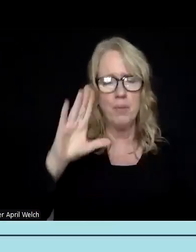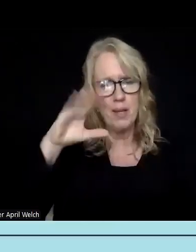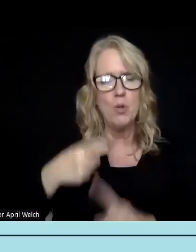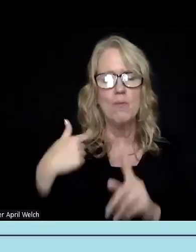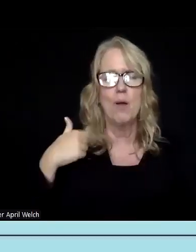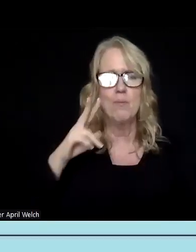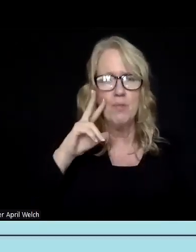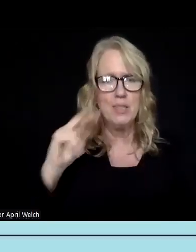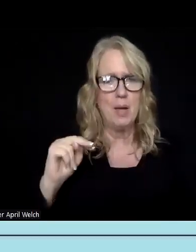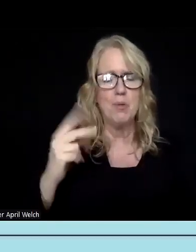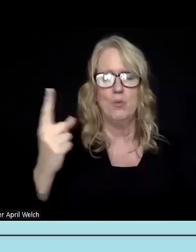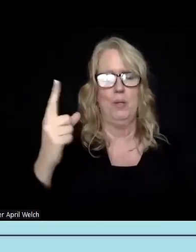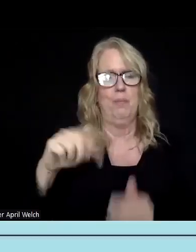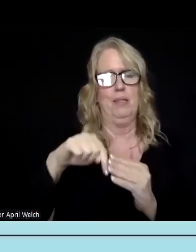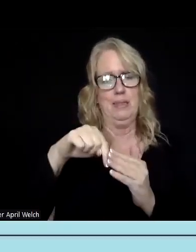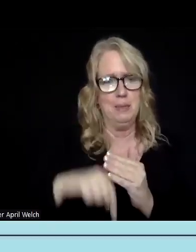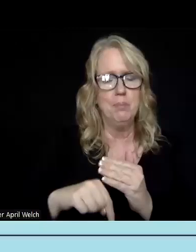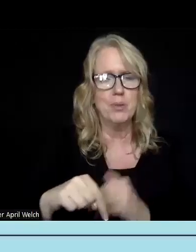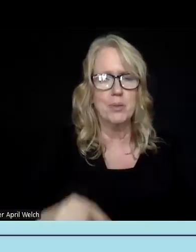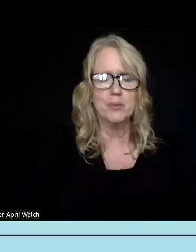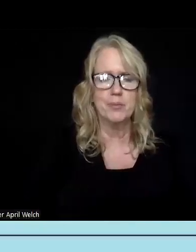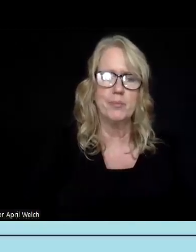something deeper, I think.